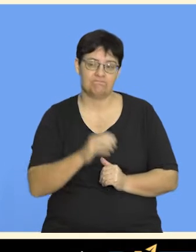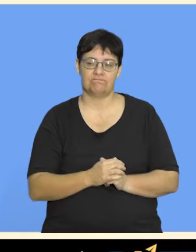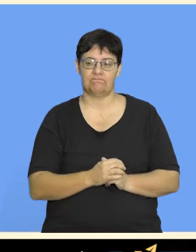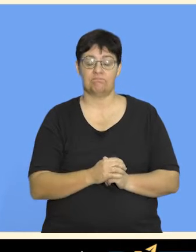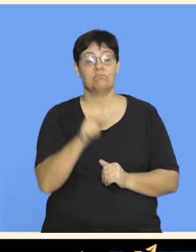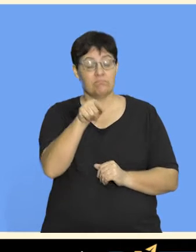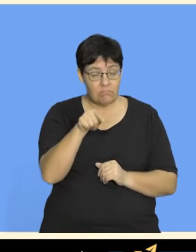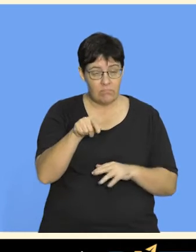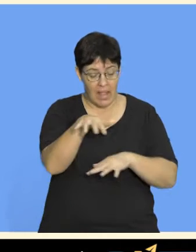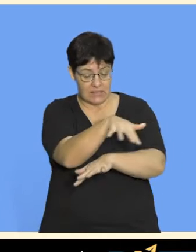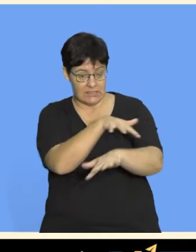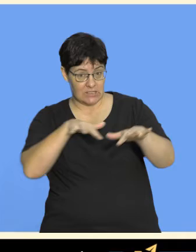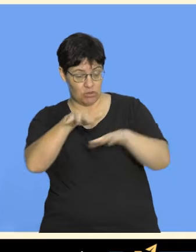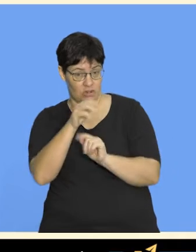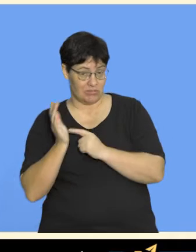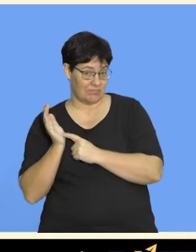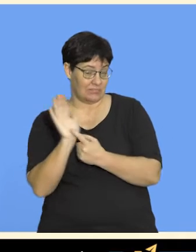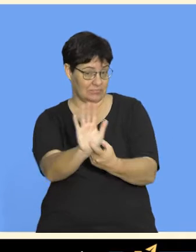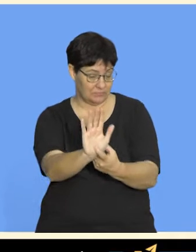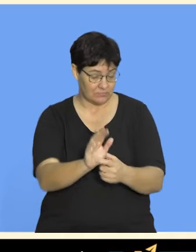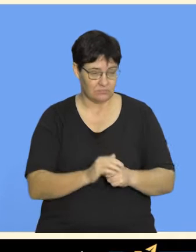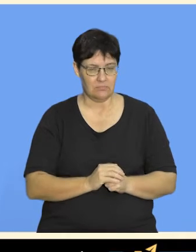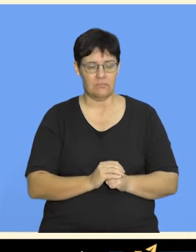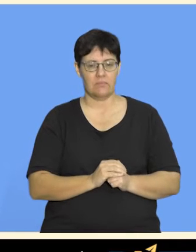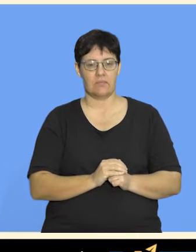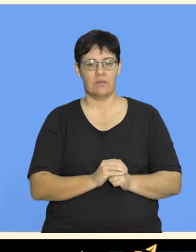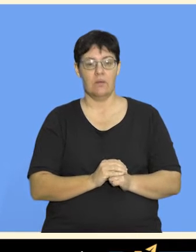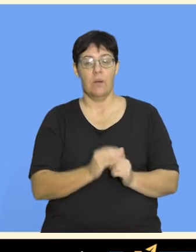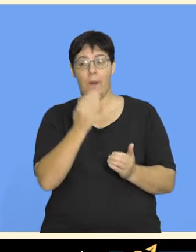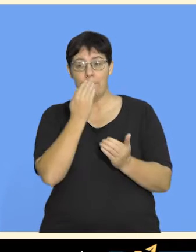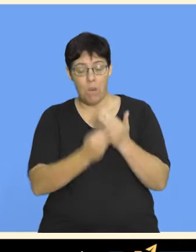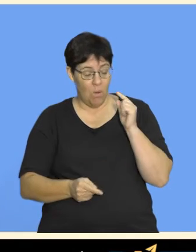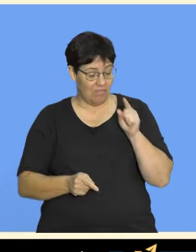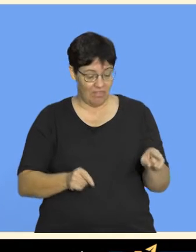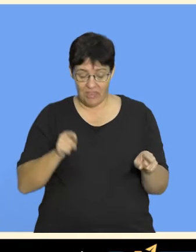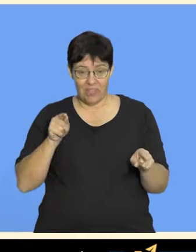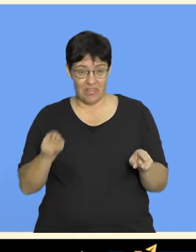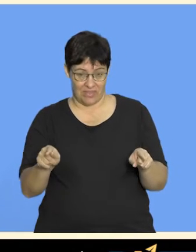the situation I have on the board at the moment, both